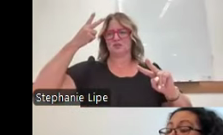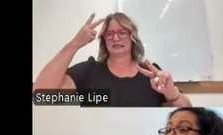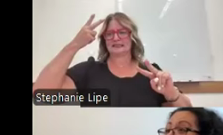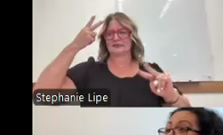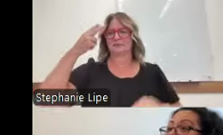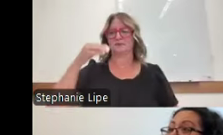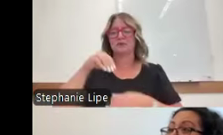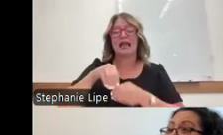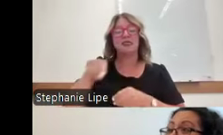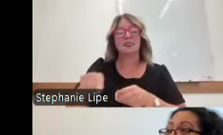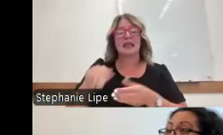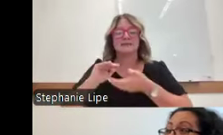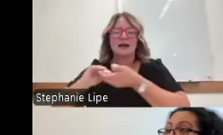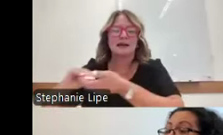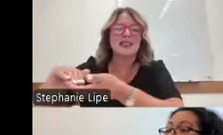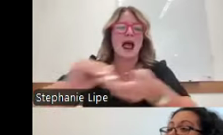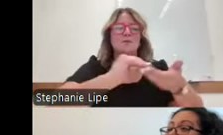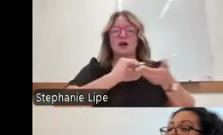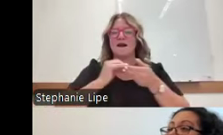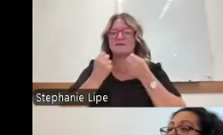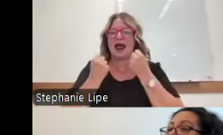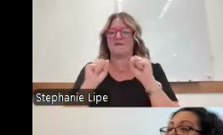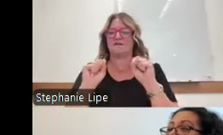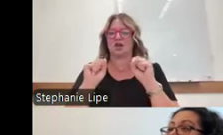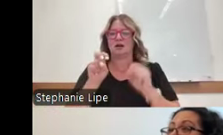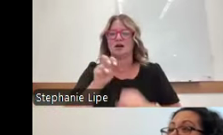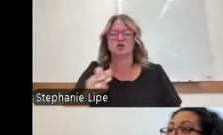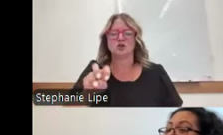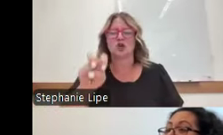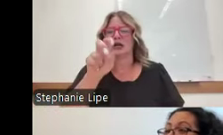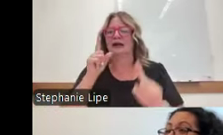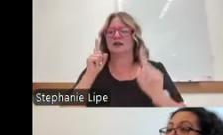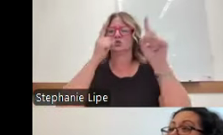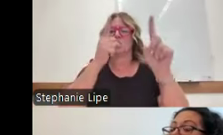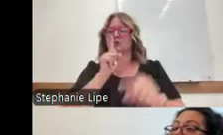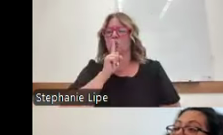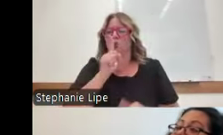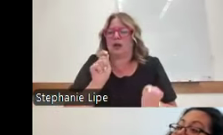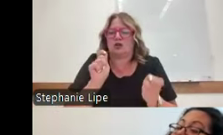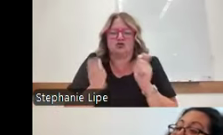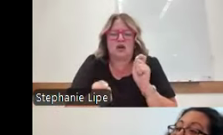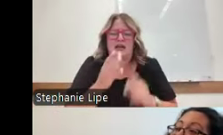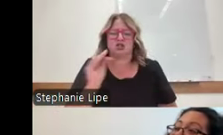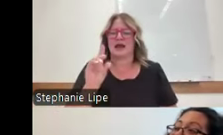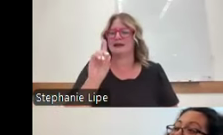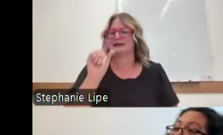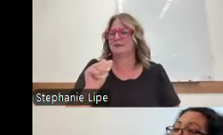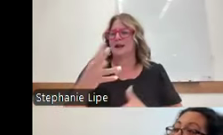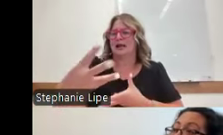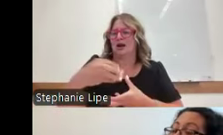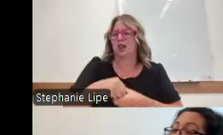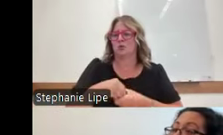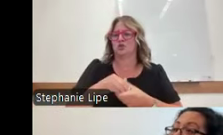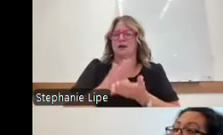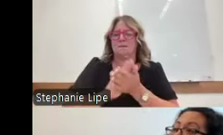erasing stigma and misunderstanding. And they can then have a collaborative effort to journey towards goals where there